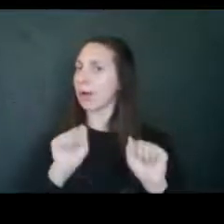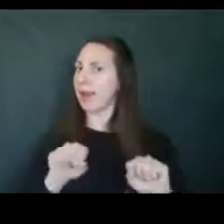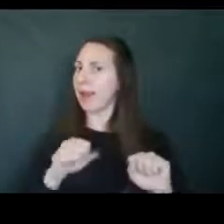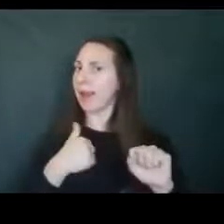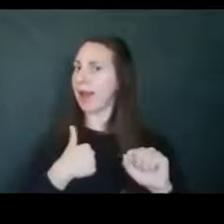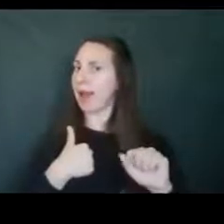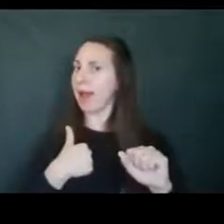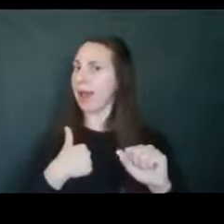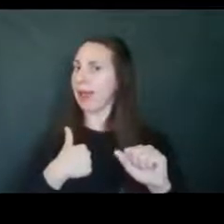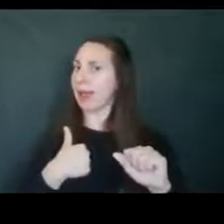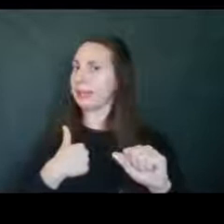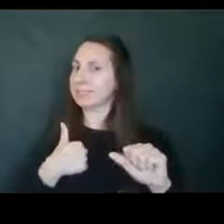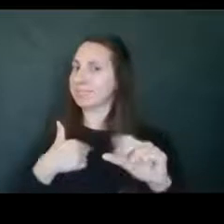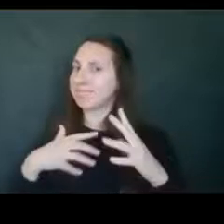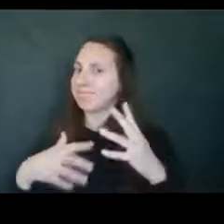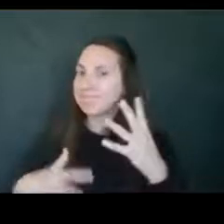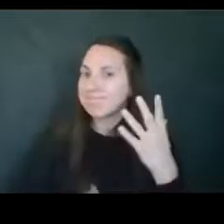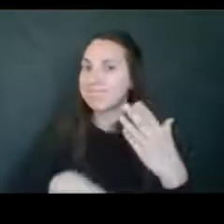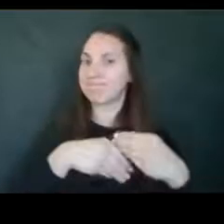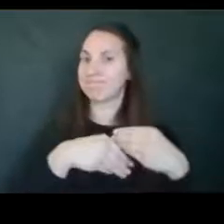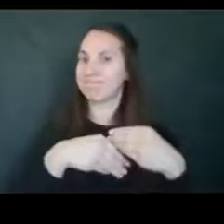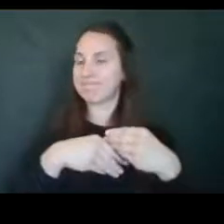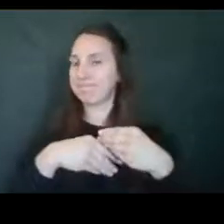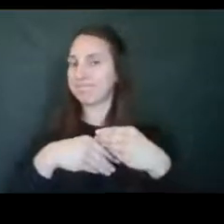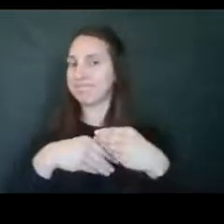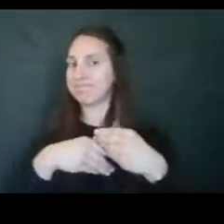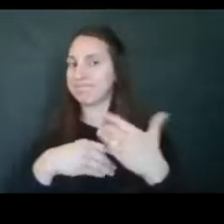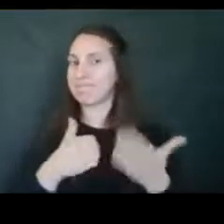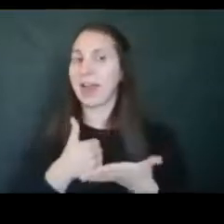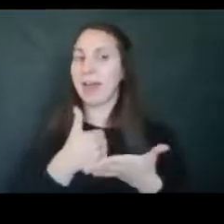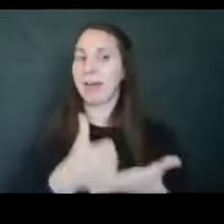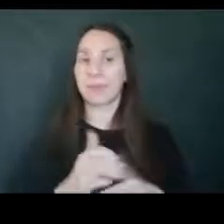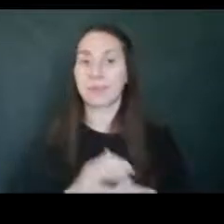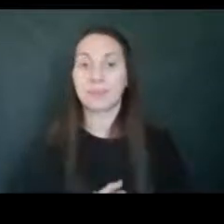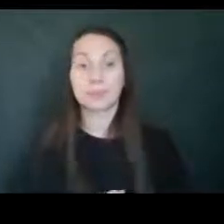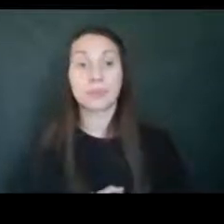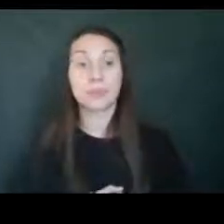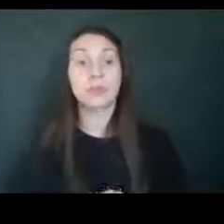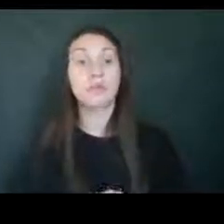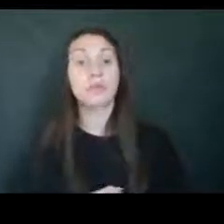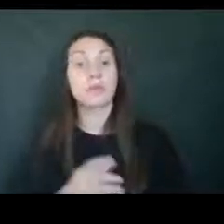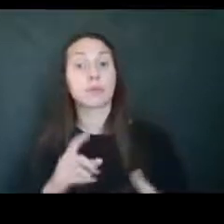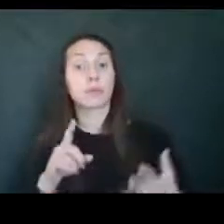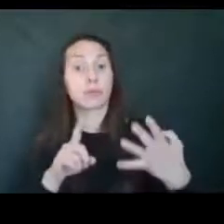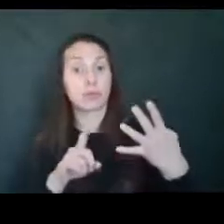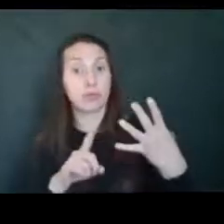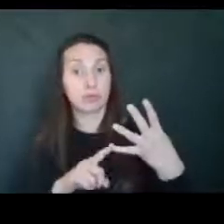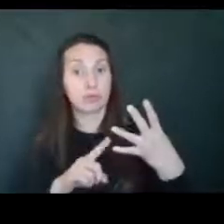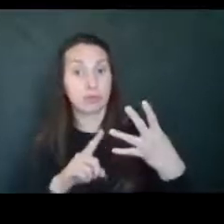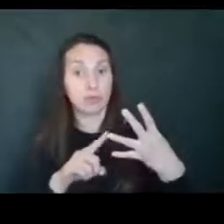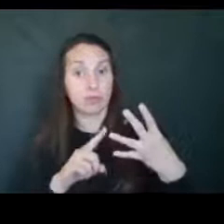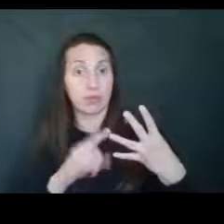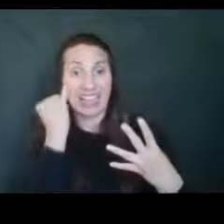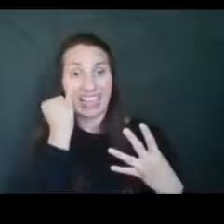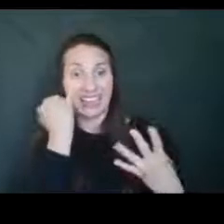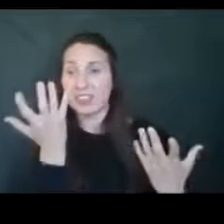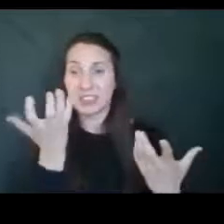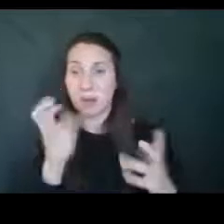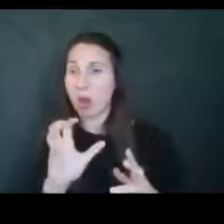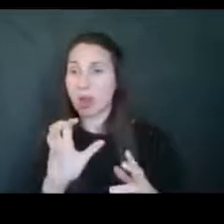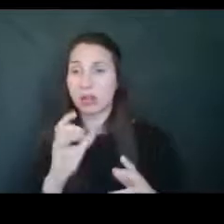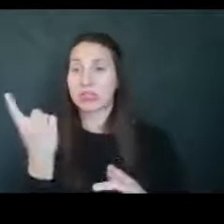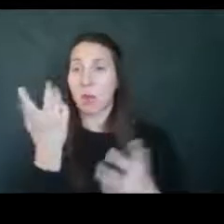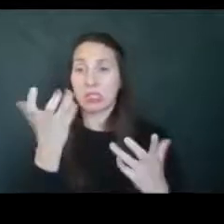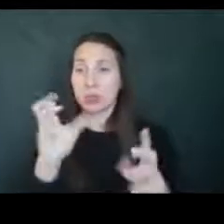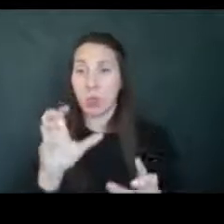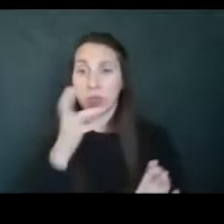want to participate and we really want to have participate, what are the barriers? Are those barriers surmountable?